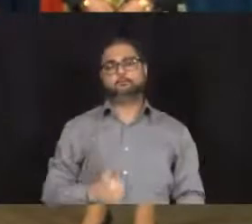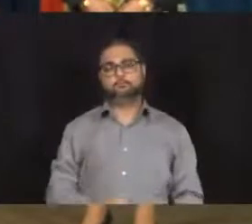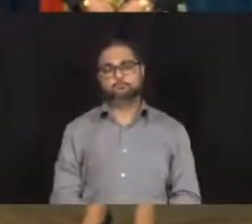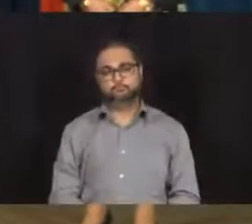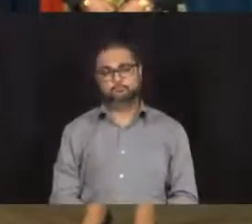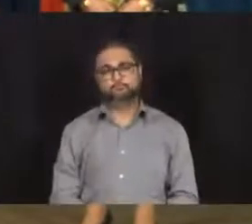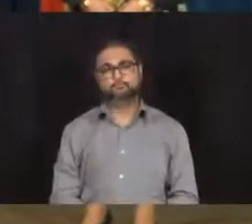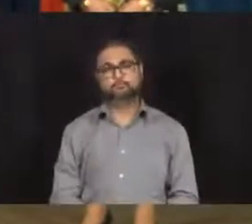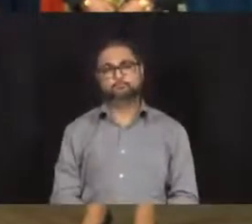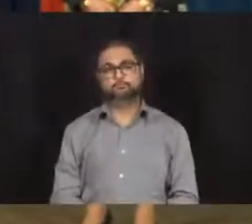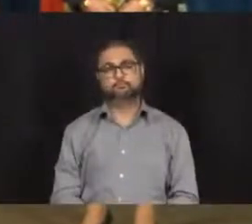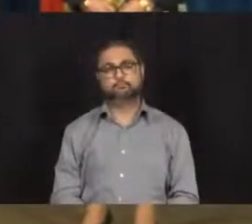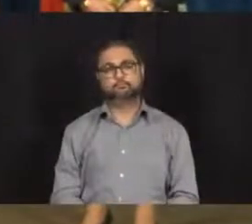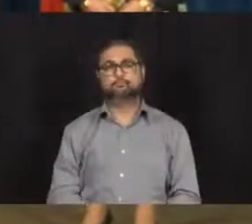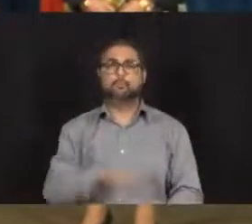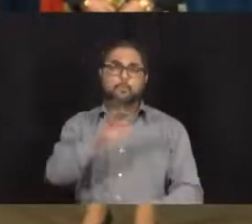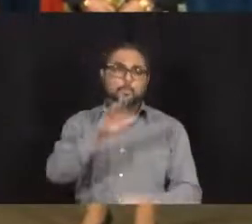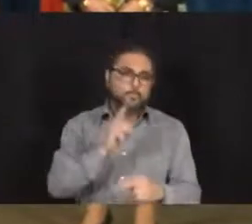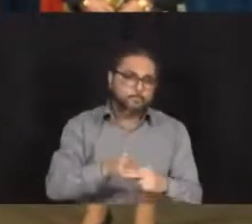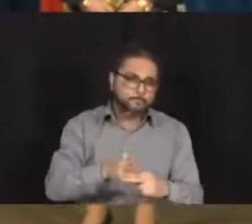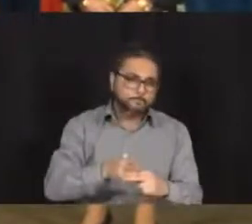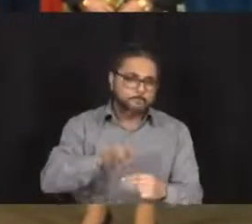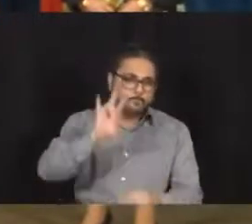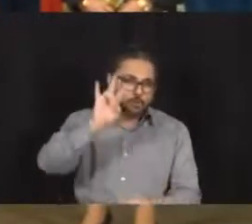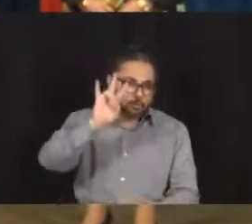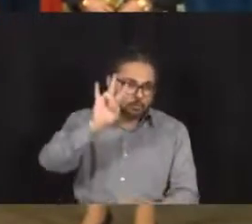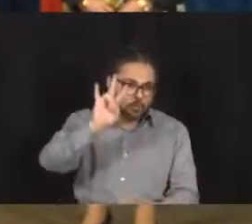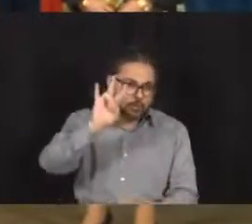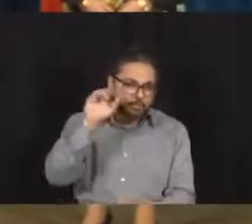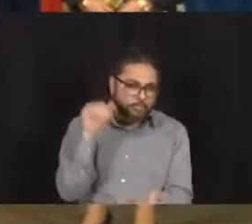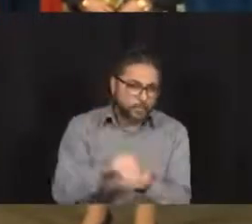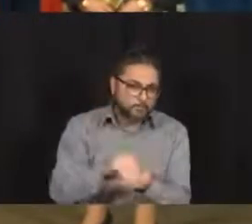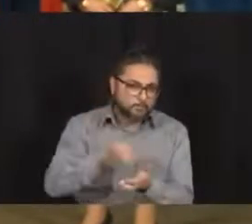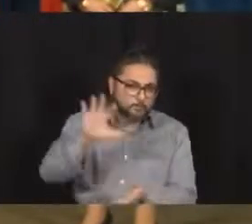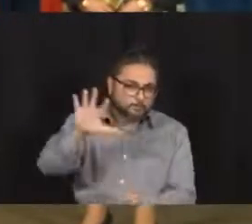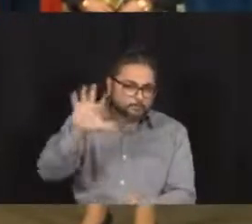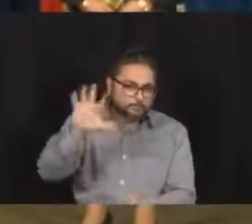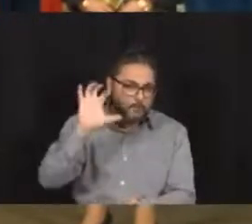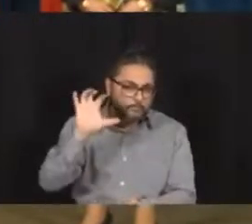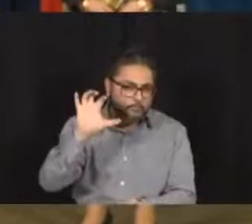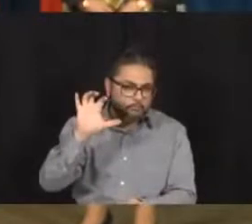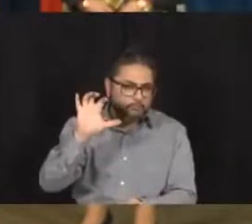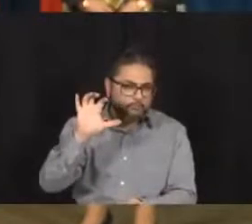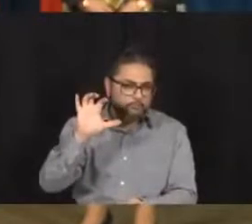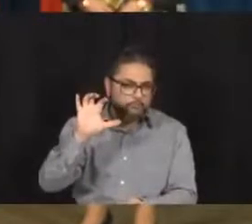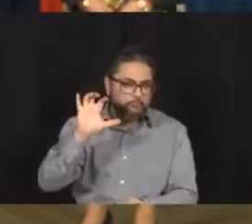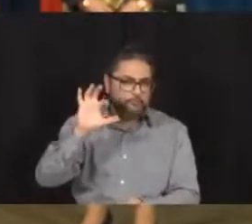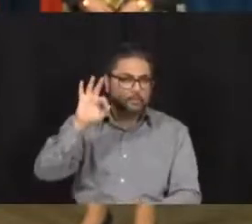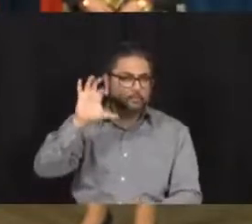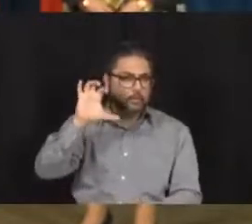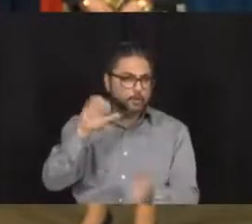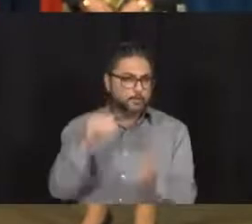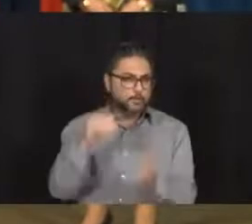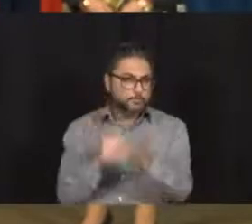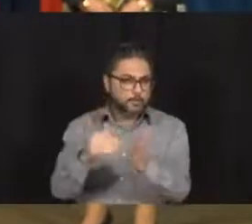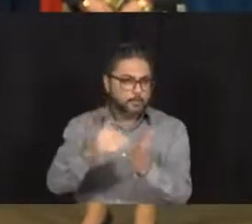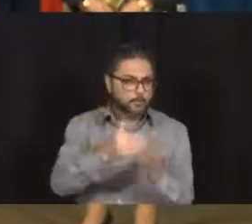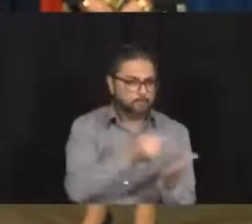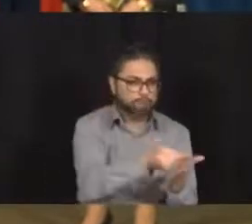7,500 submissions that you've had through Together Ontario, $90 million of purchases. But just a moment ago, you were speaking